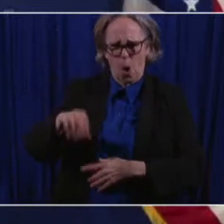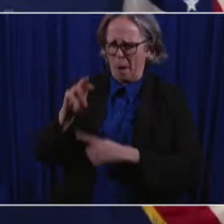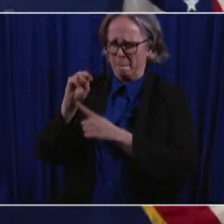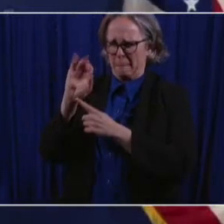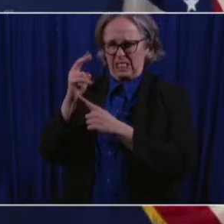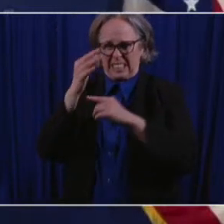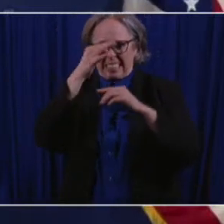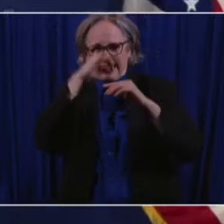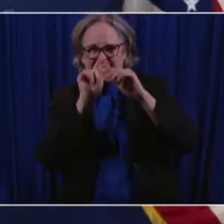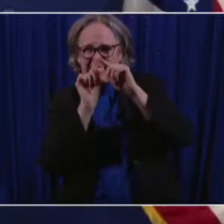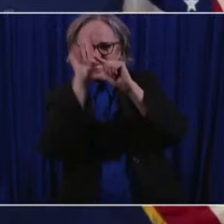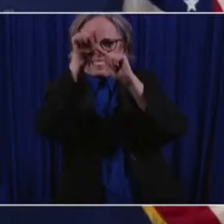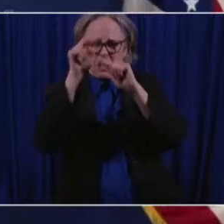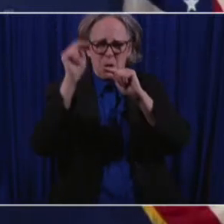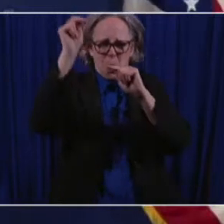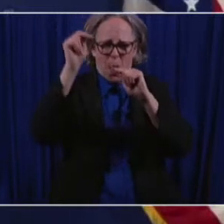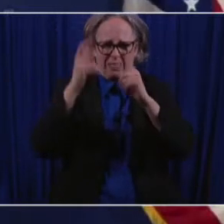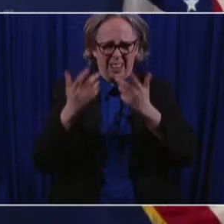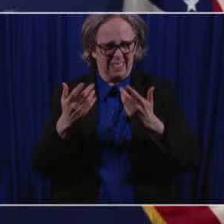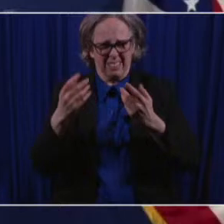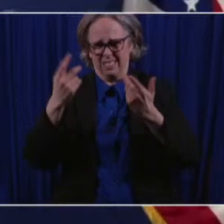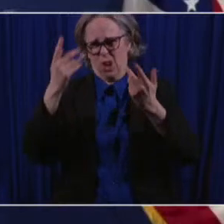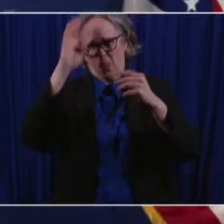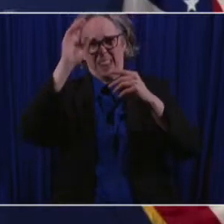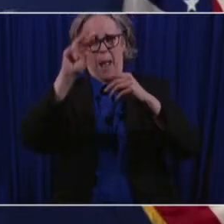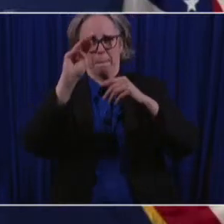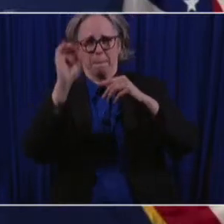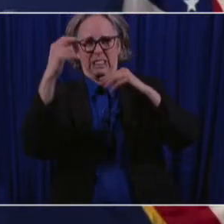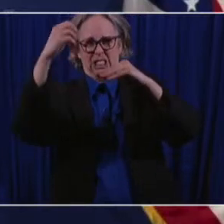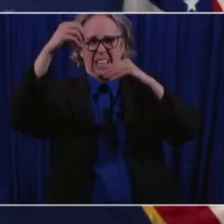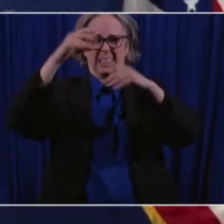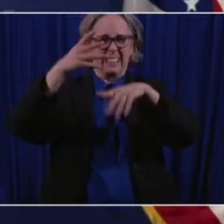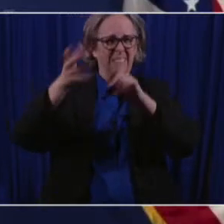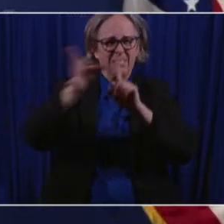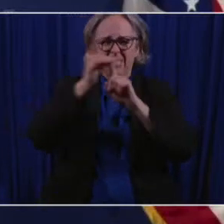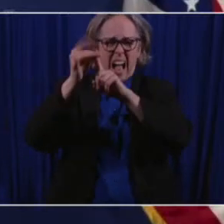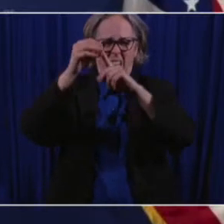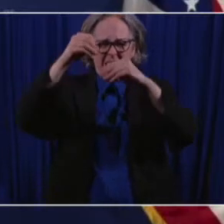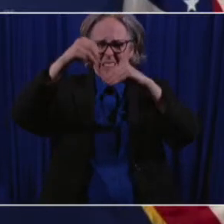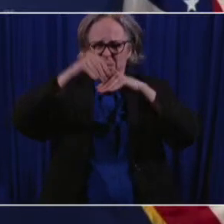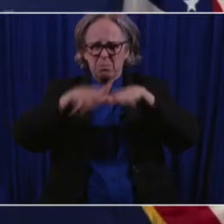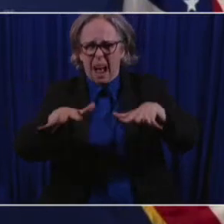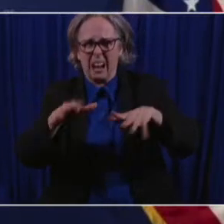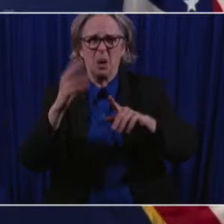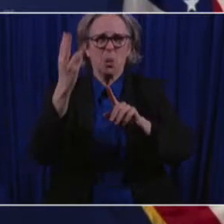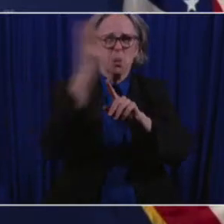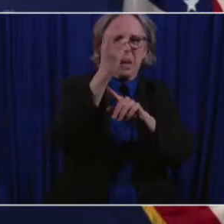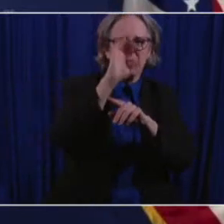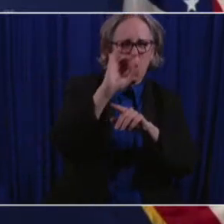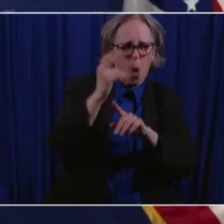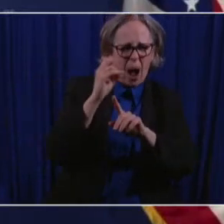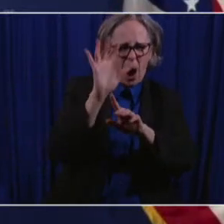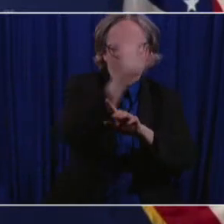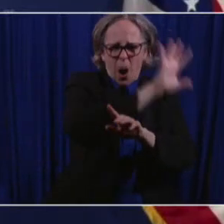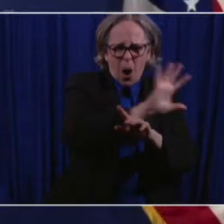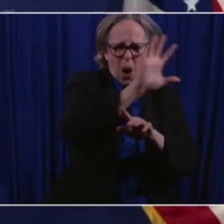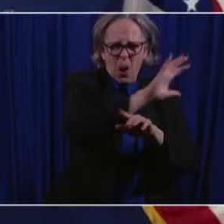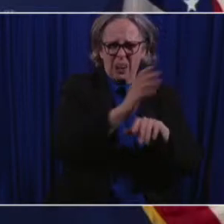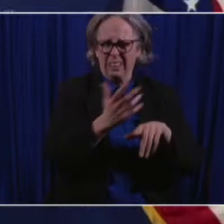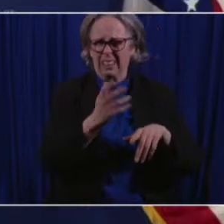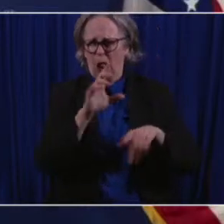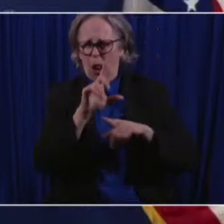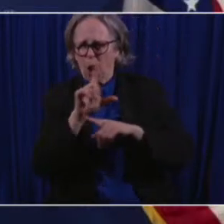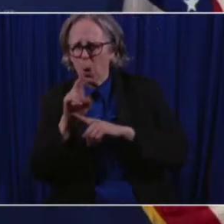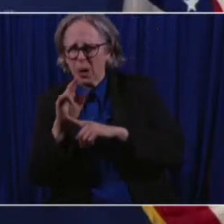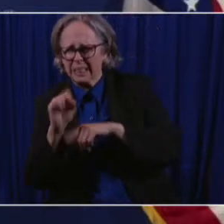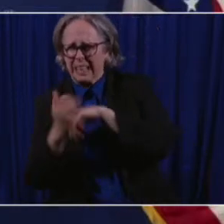obviously some of this is coming down into Northwest Ohio, certainly coming down into Lucas County, but kind of give us a report and tell us a